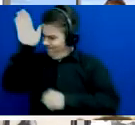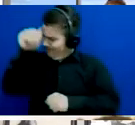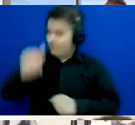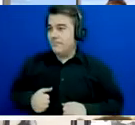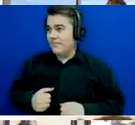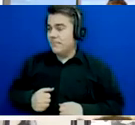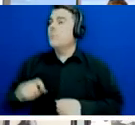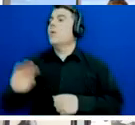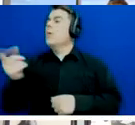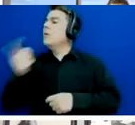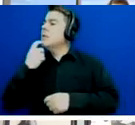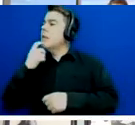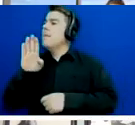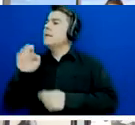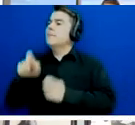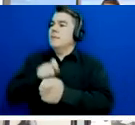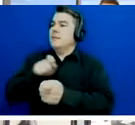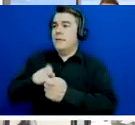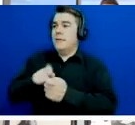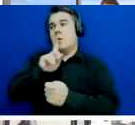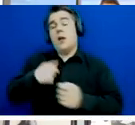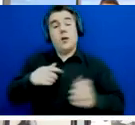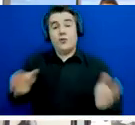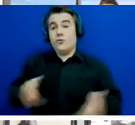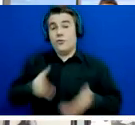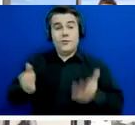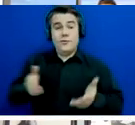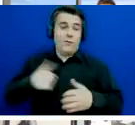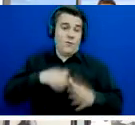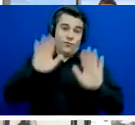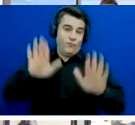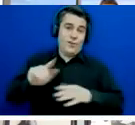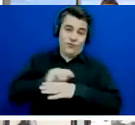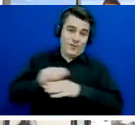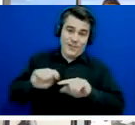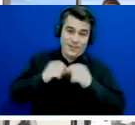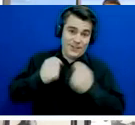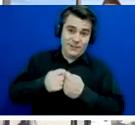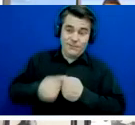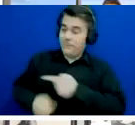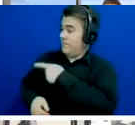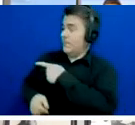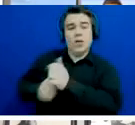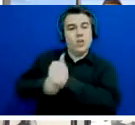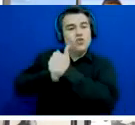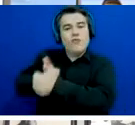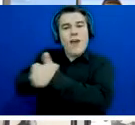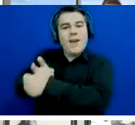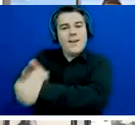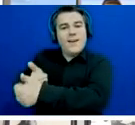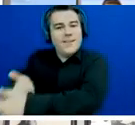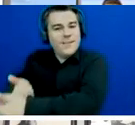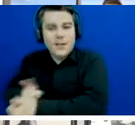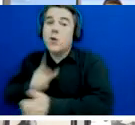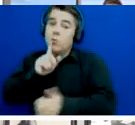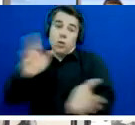as well, to be specific. So I'd really encourage you, our amazing training team has put together kind of a tracker that you can print out. And I'd really encourage you to